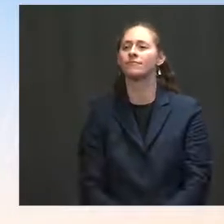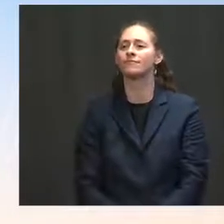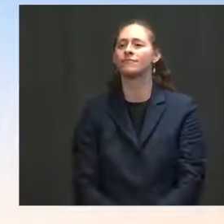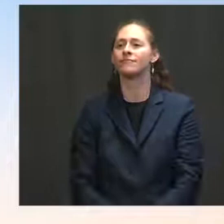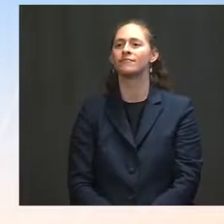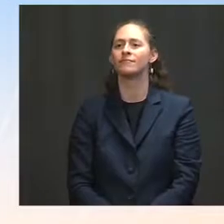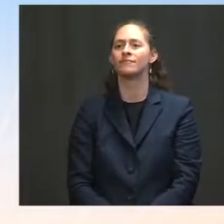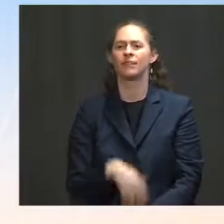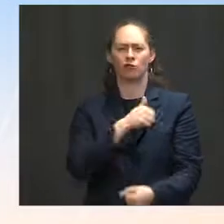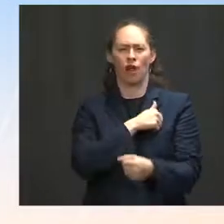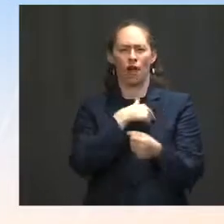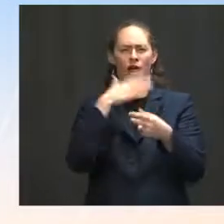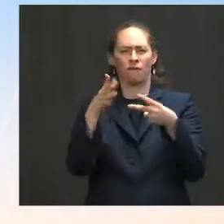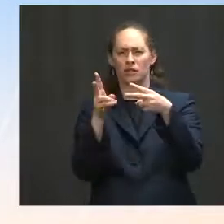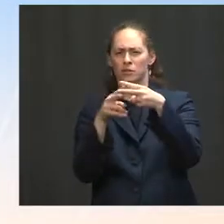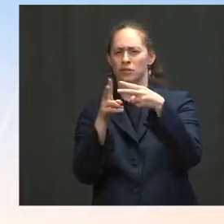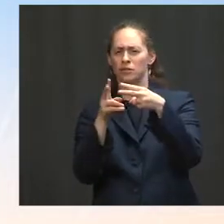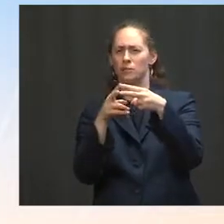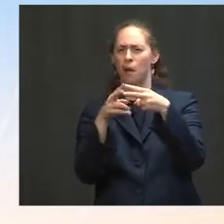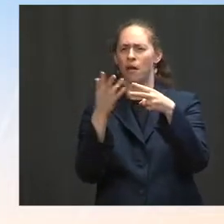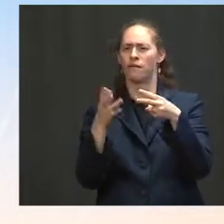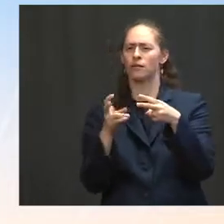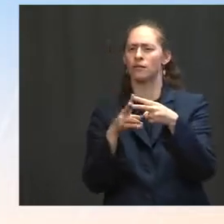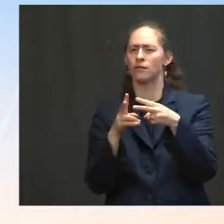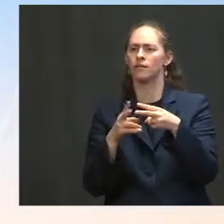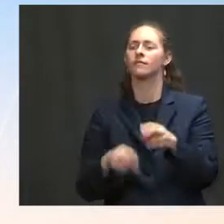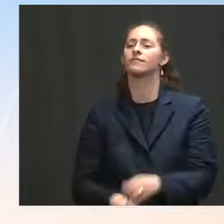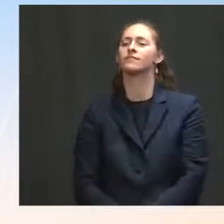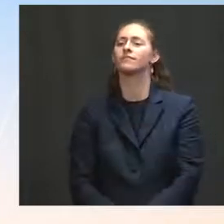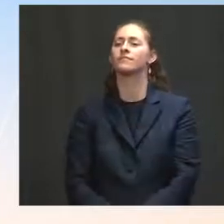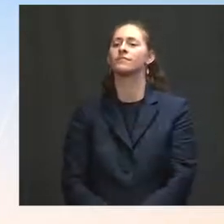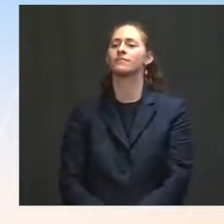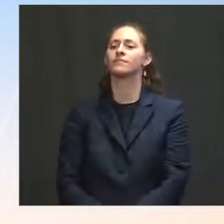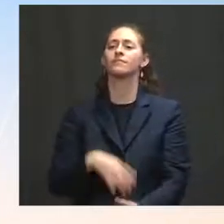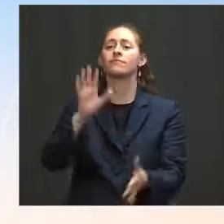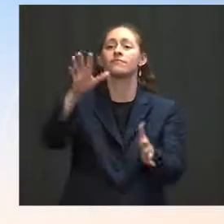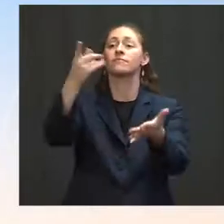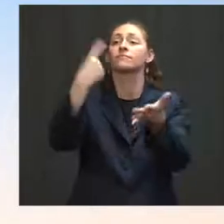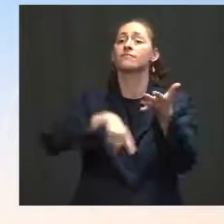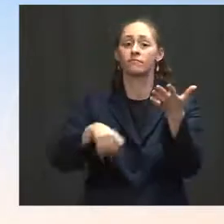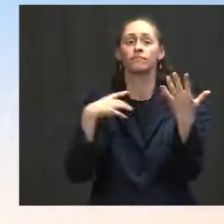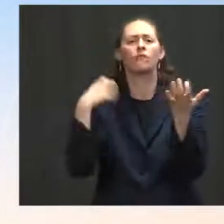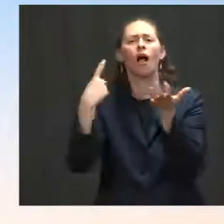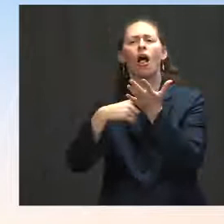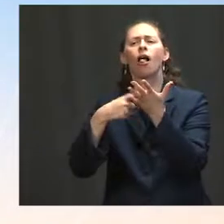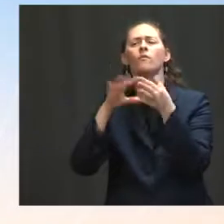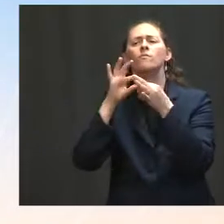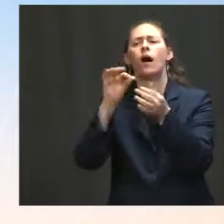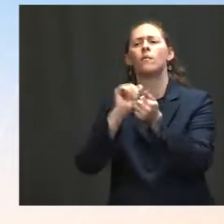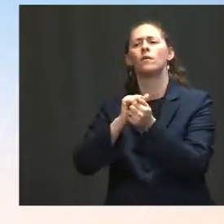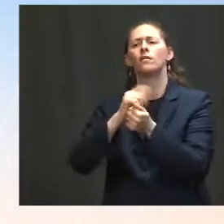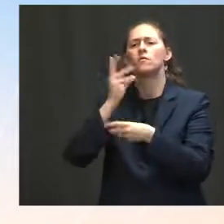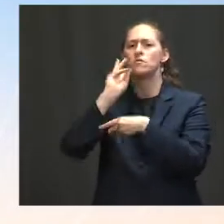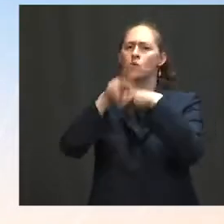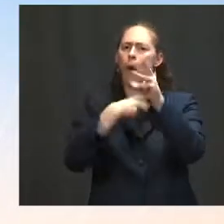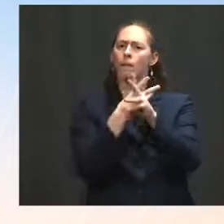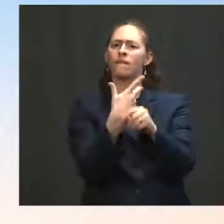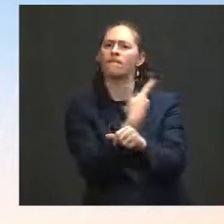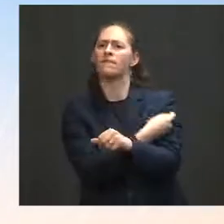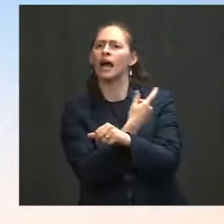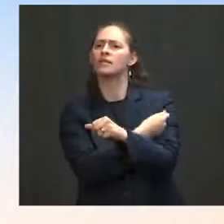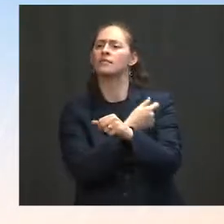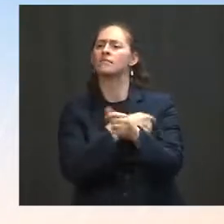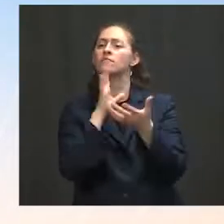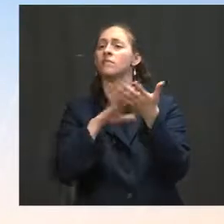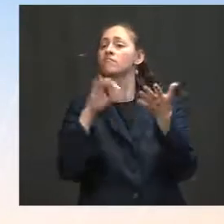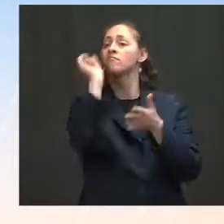One other update and the week ahead. On global vaccines, today we are sending 3 million doses to Indonesia, 1.5 million doses